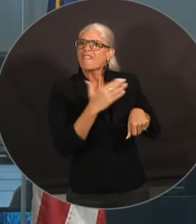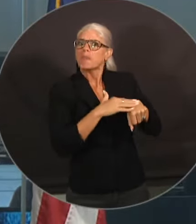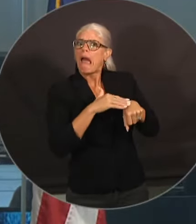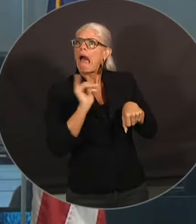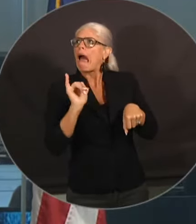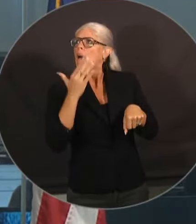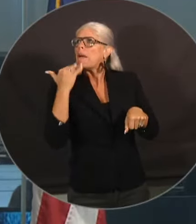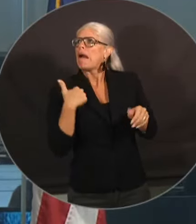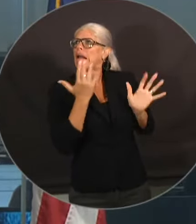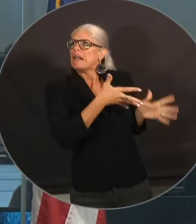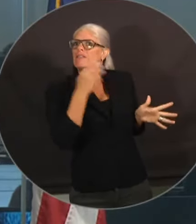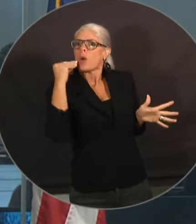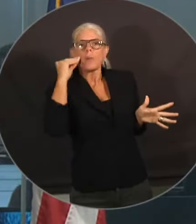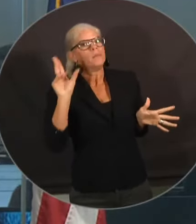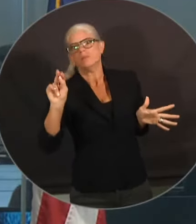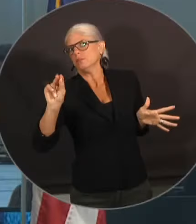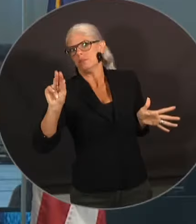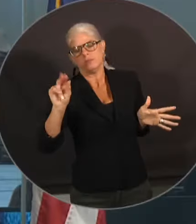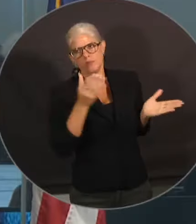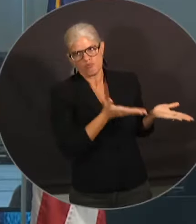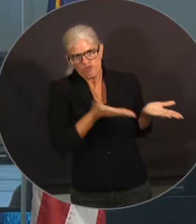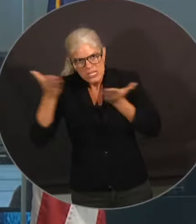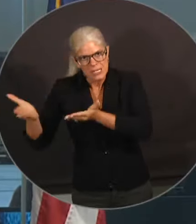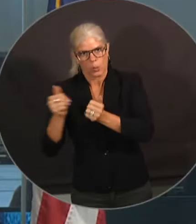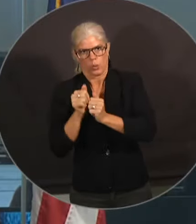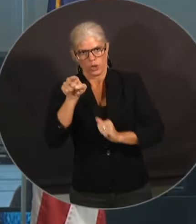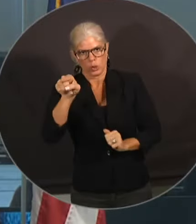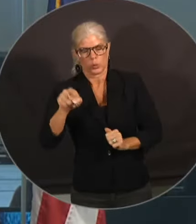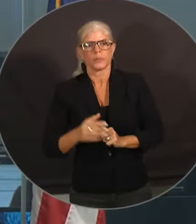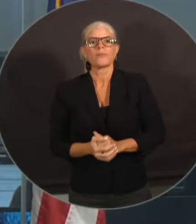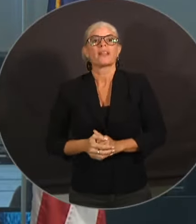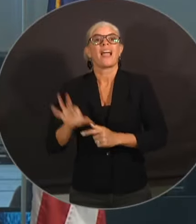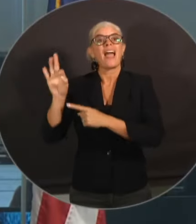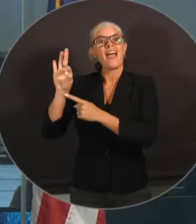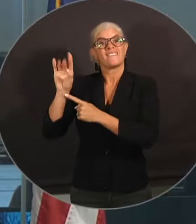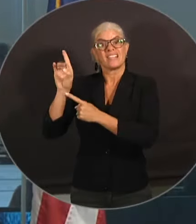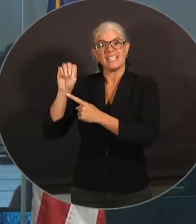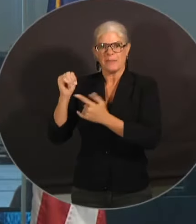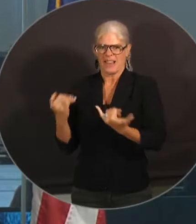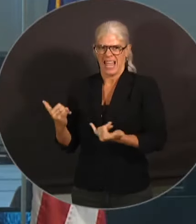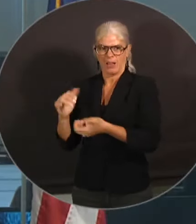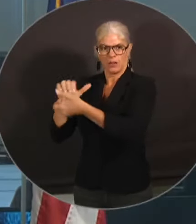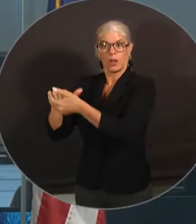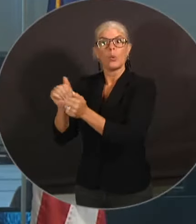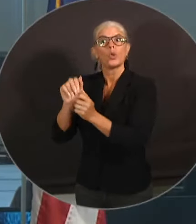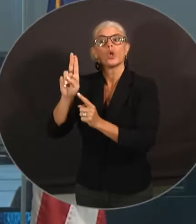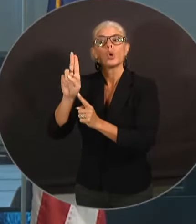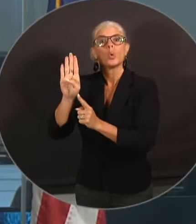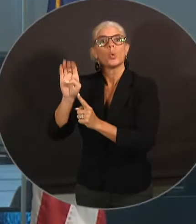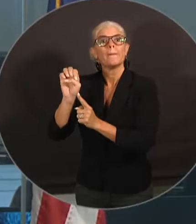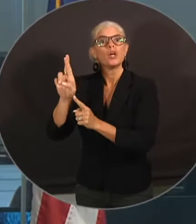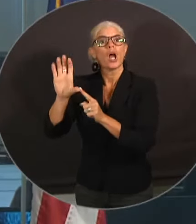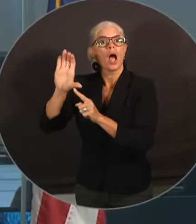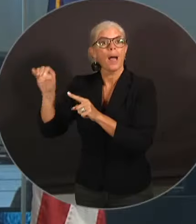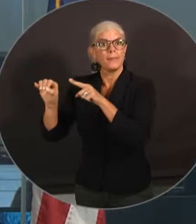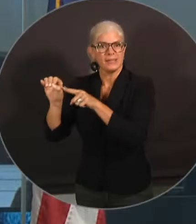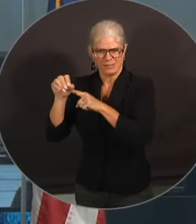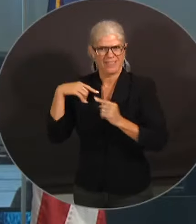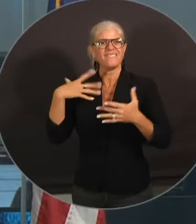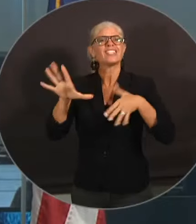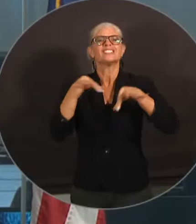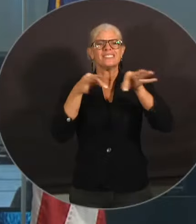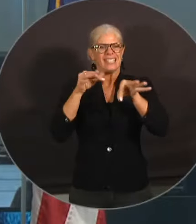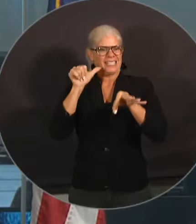to our families. The Division of Emergency Management has partnered with Uber, we announced yesterday, to provide free rides